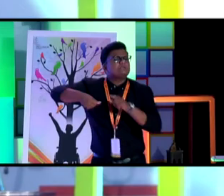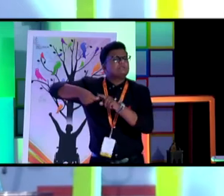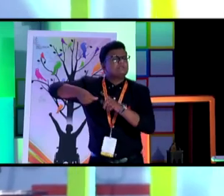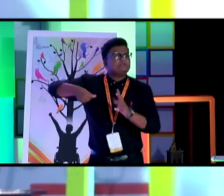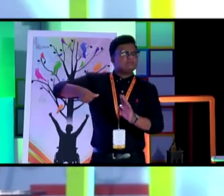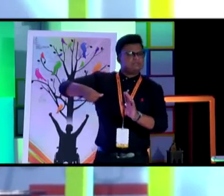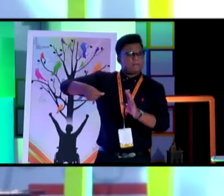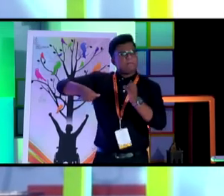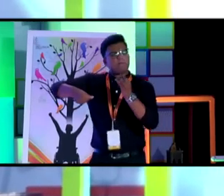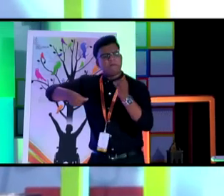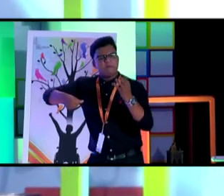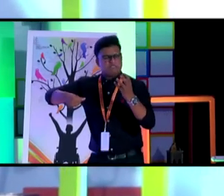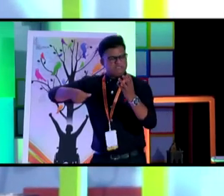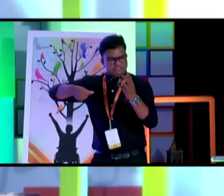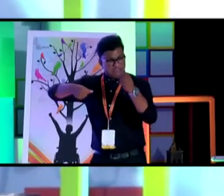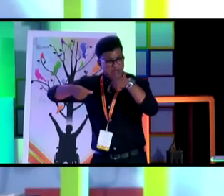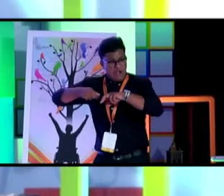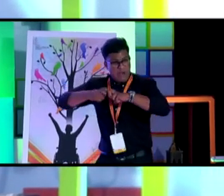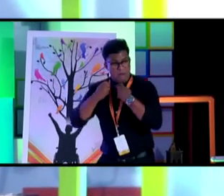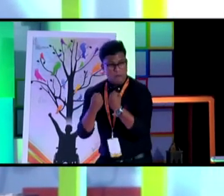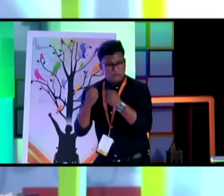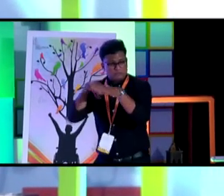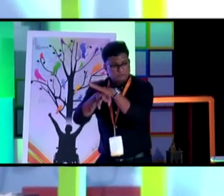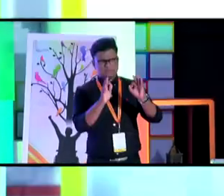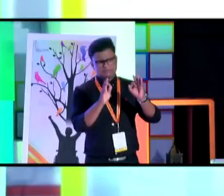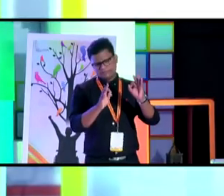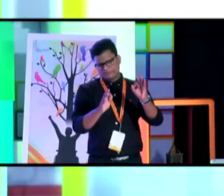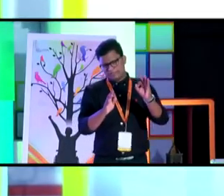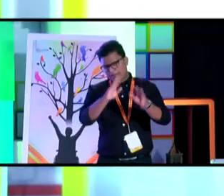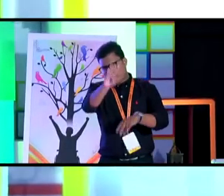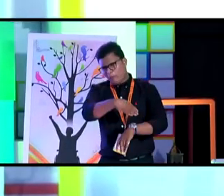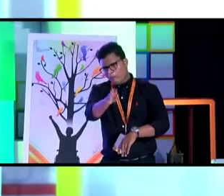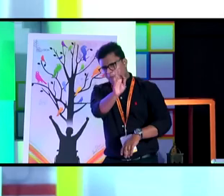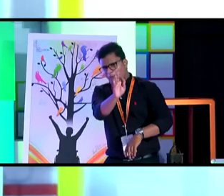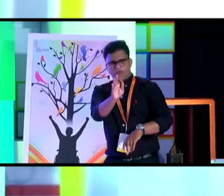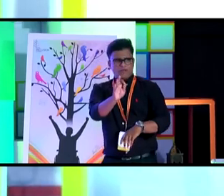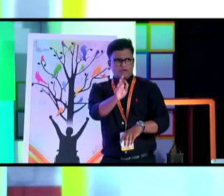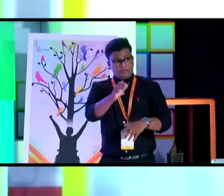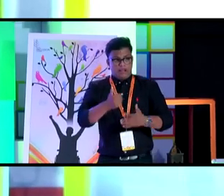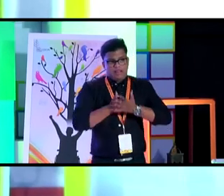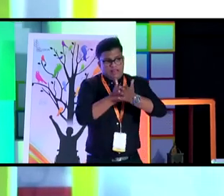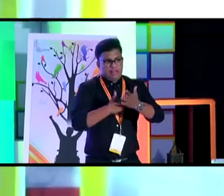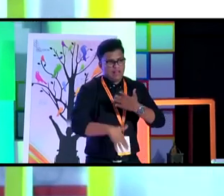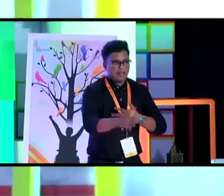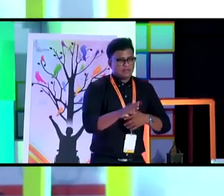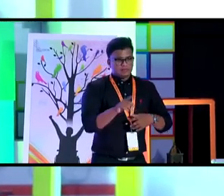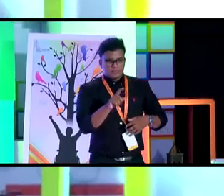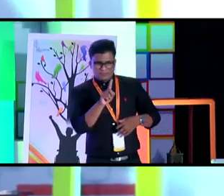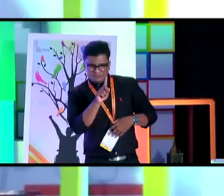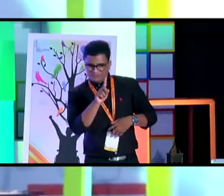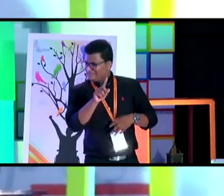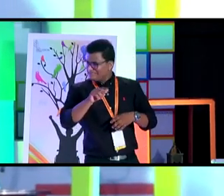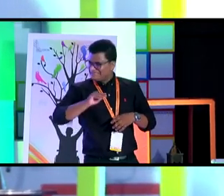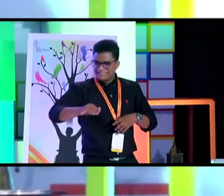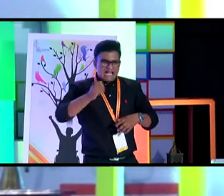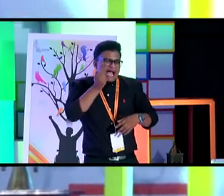very complex and a difficult condition. And one of our parent teachers found out that, you know, block printing